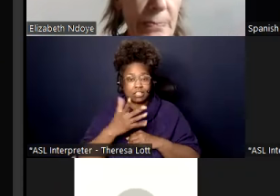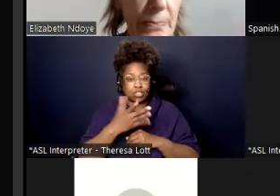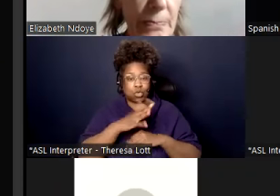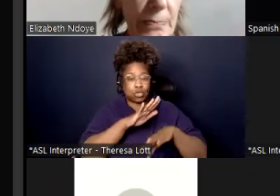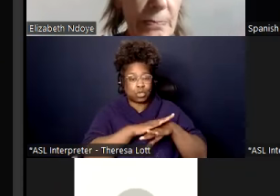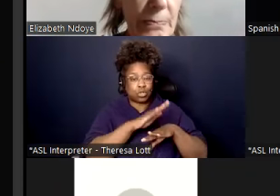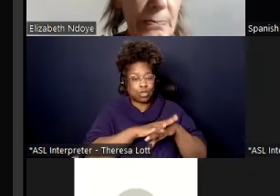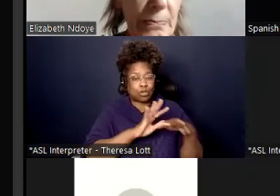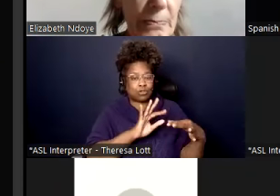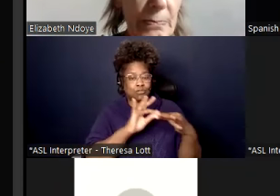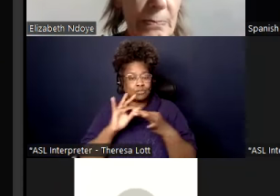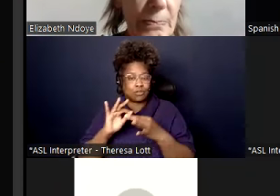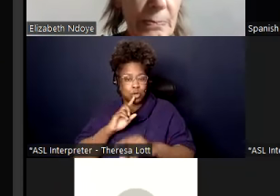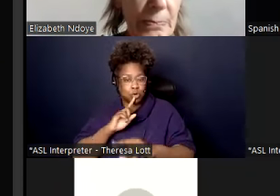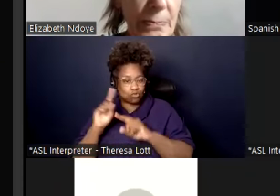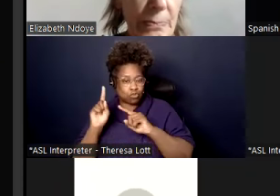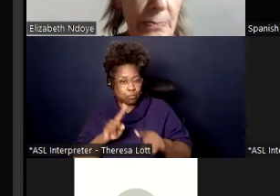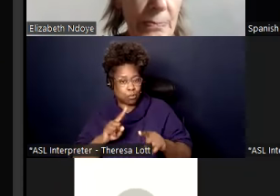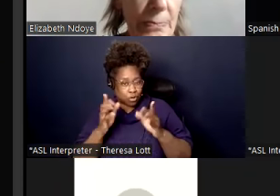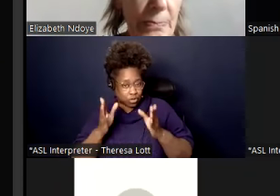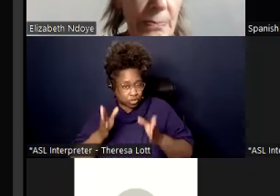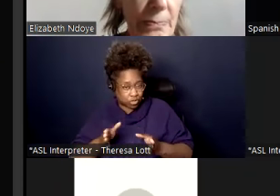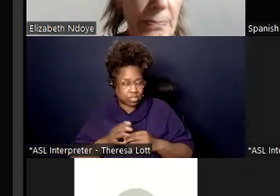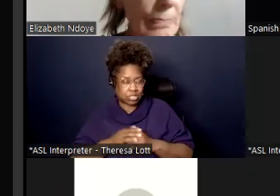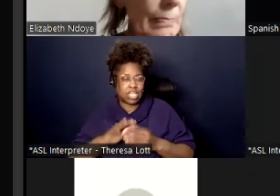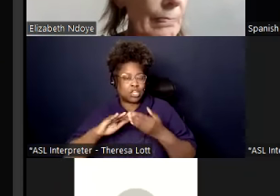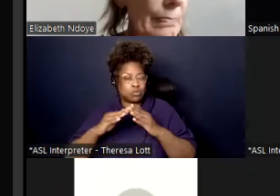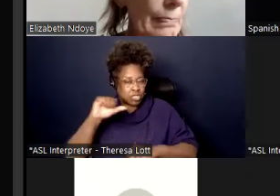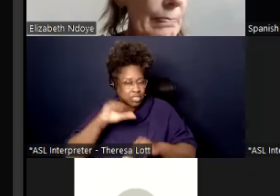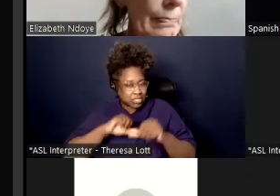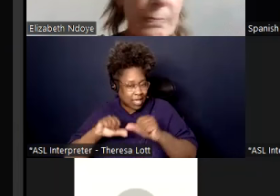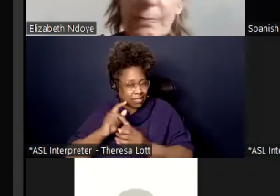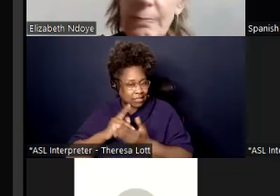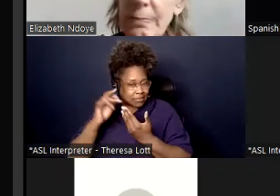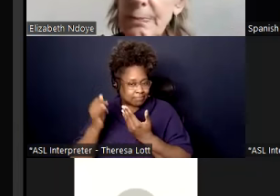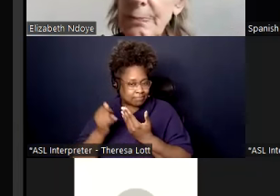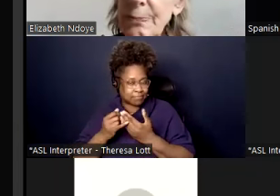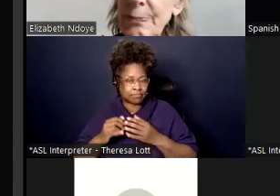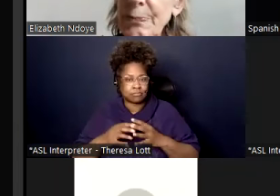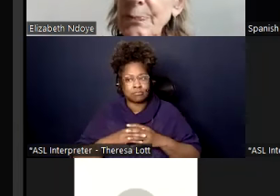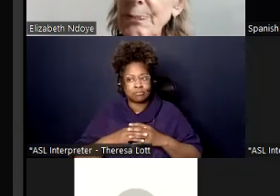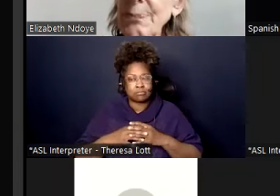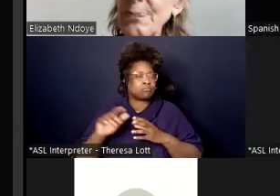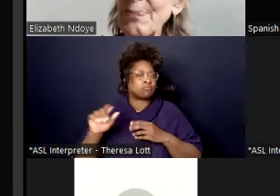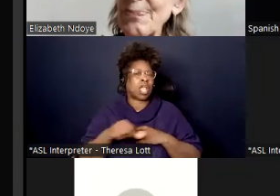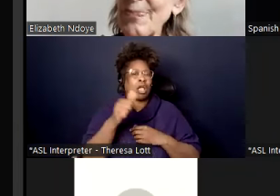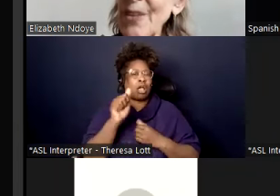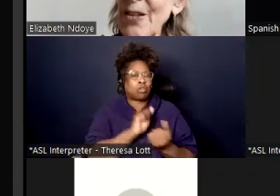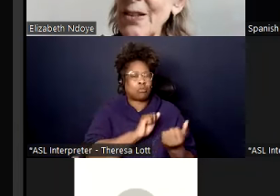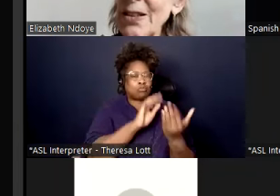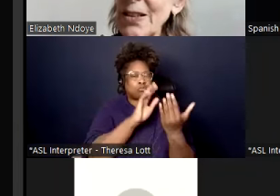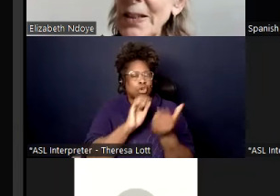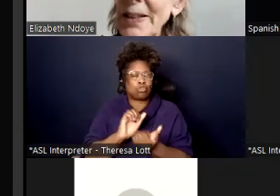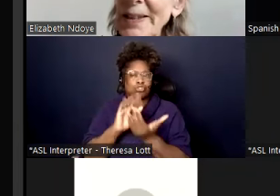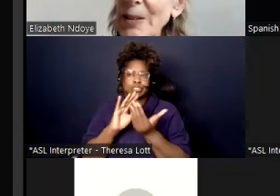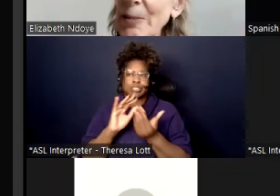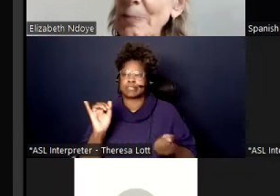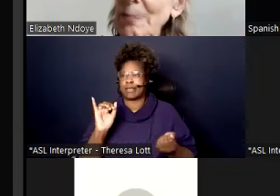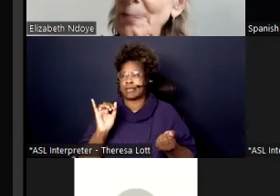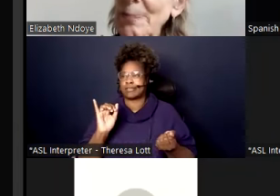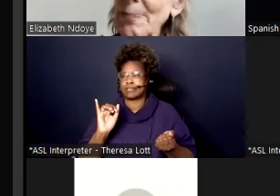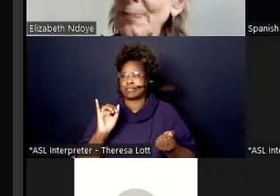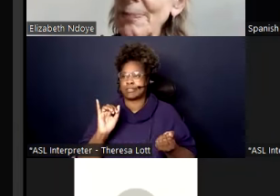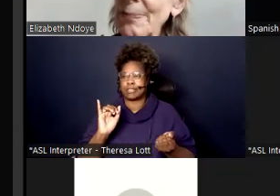to, reporters and other community science initiatives. And also, other approaches like, adding